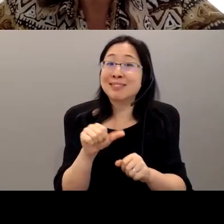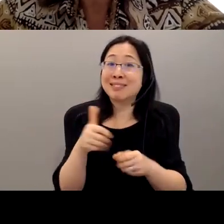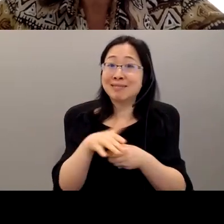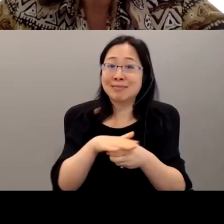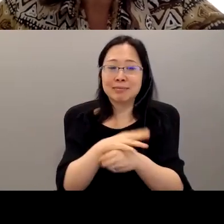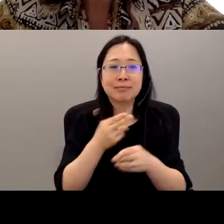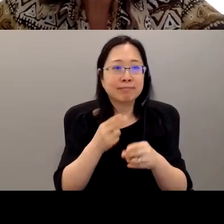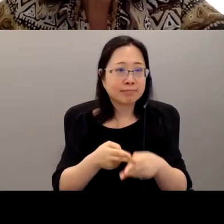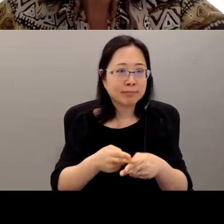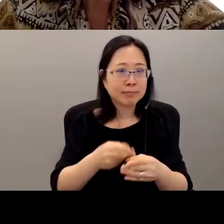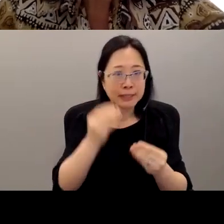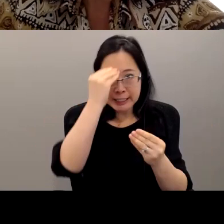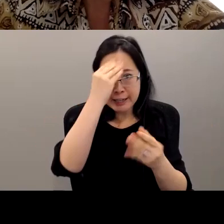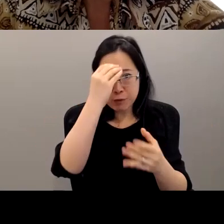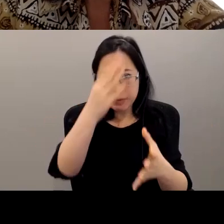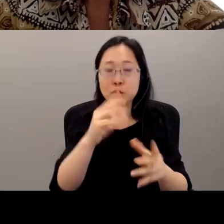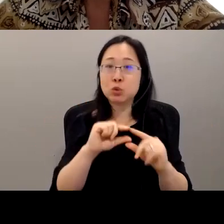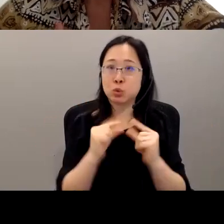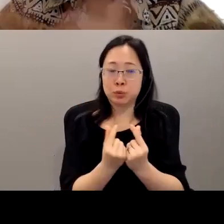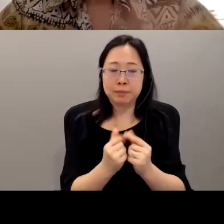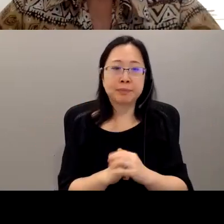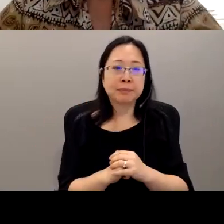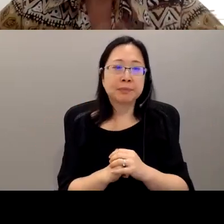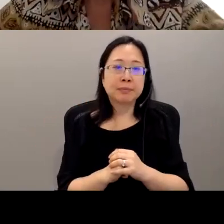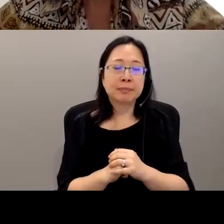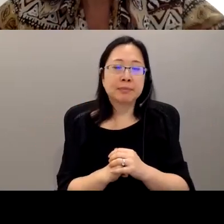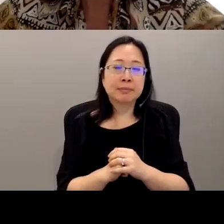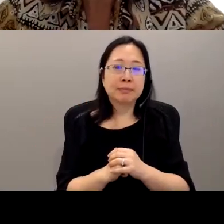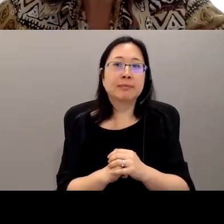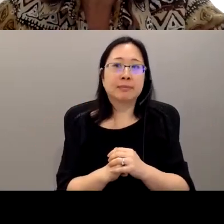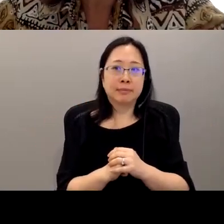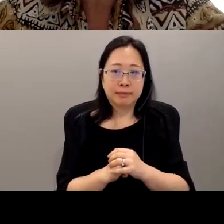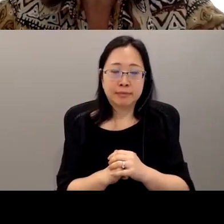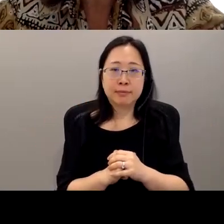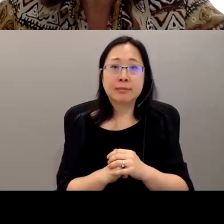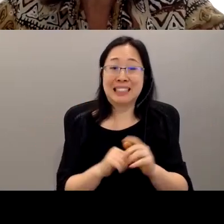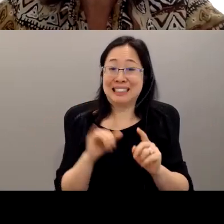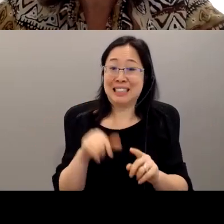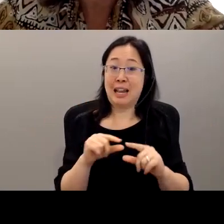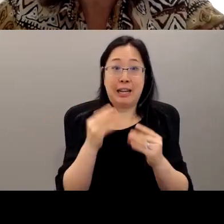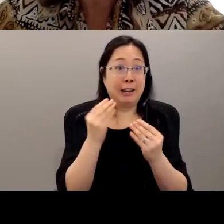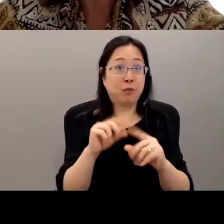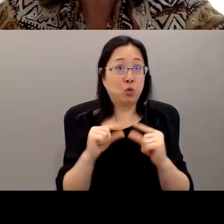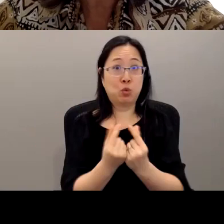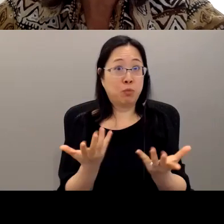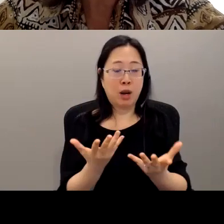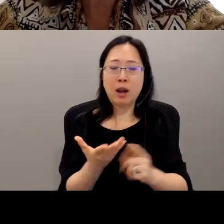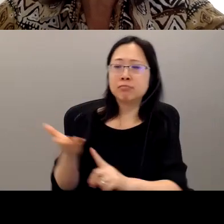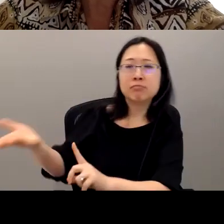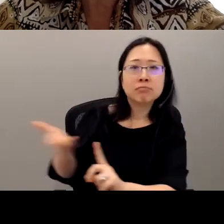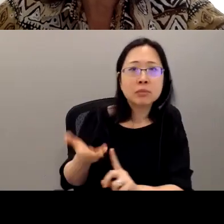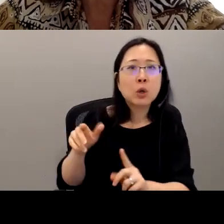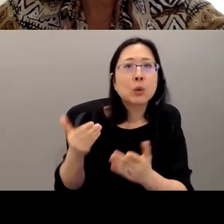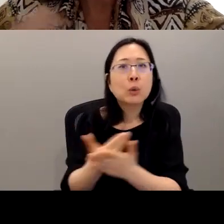group. And this is to bring other agencies in to talk about their